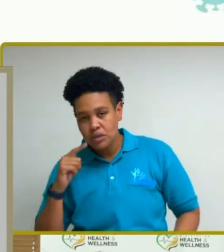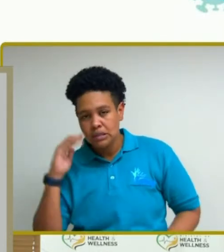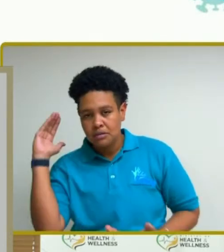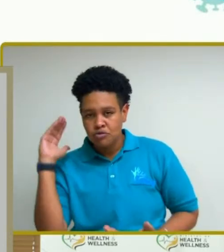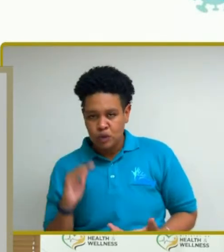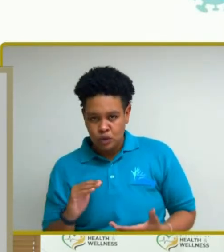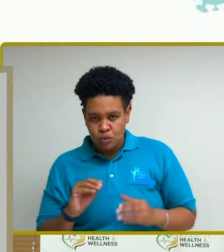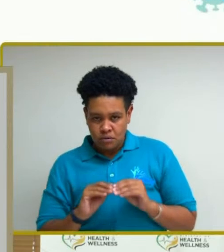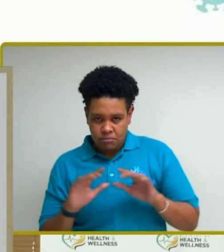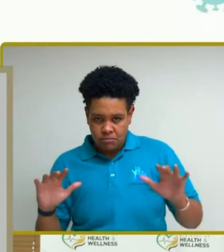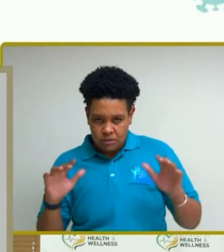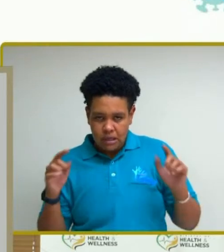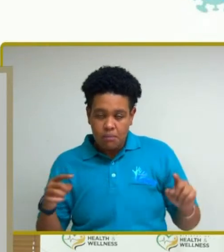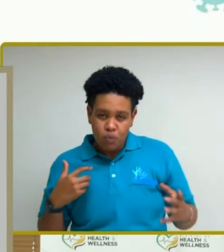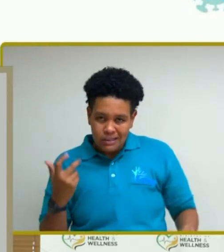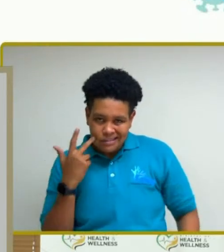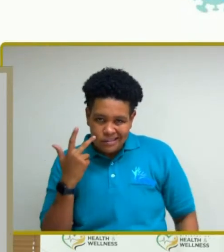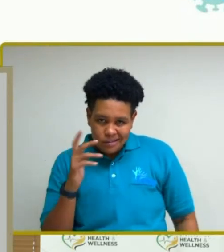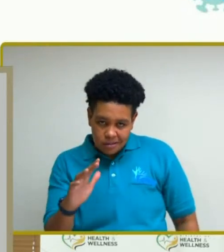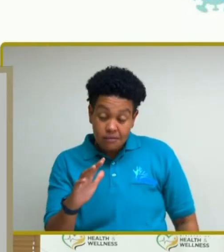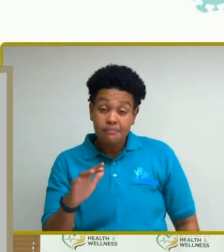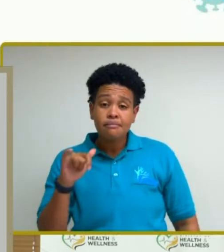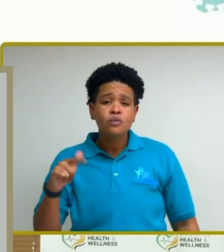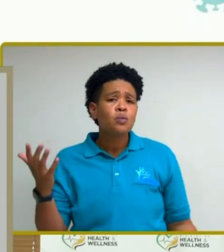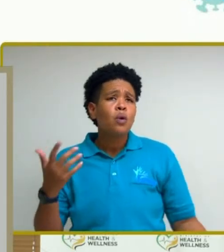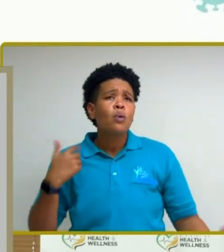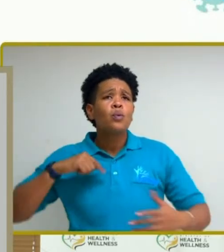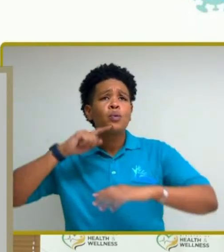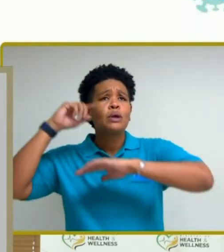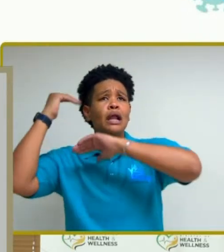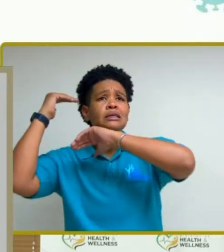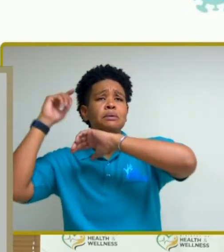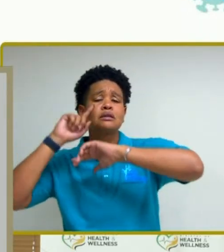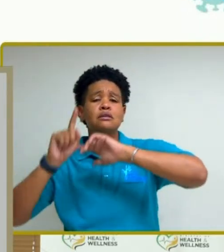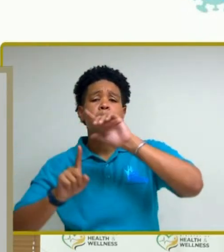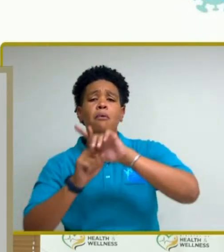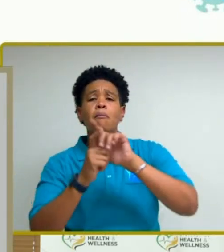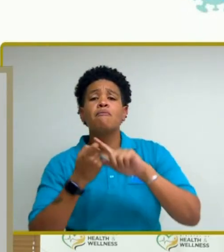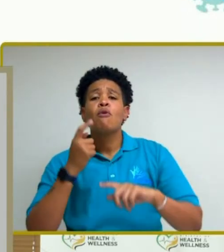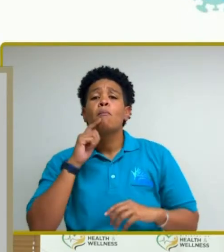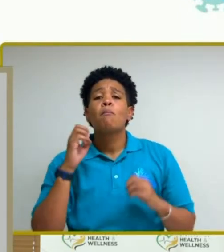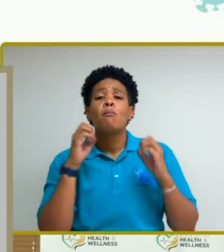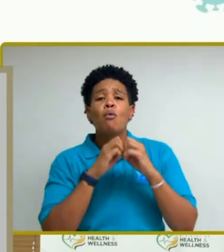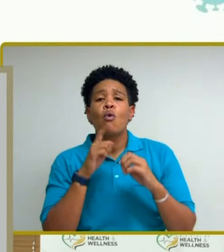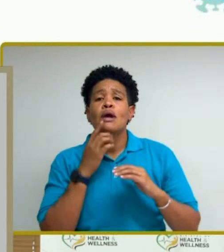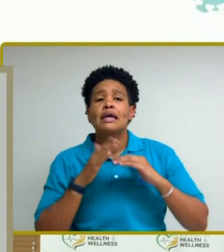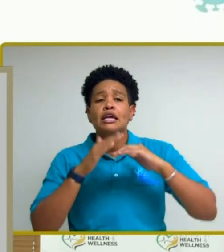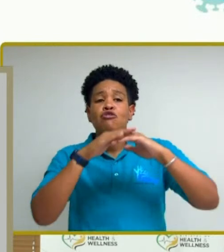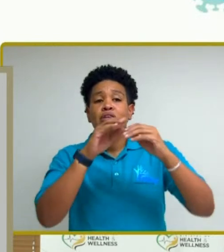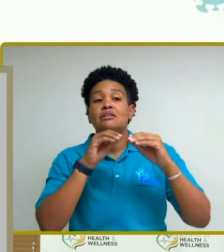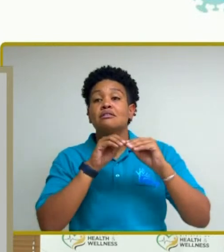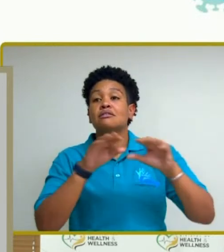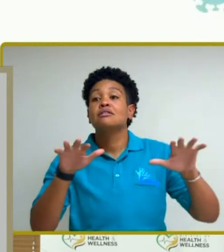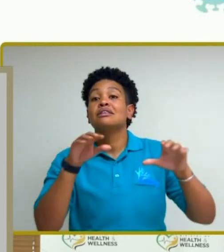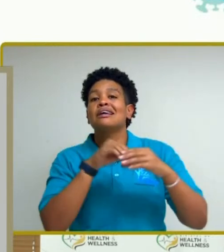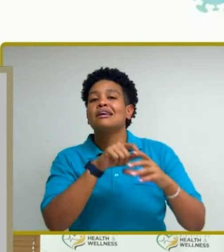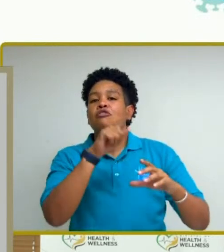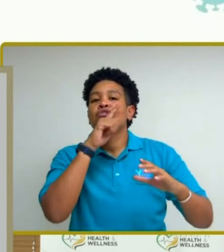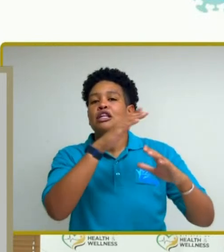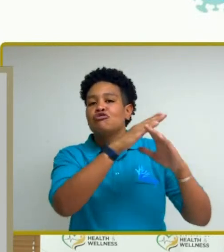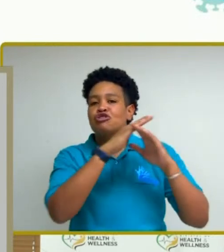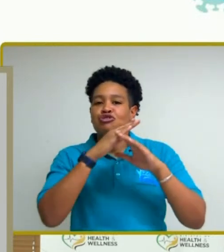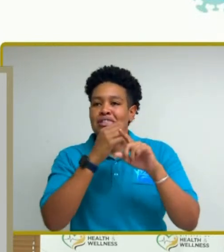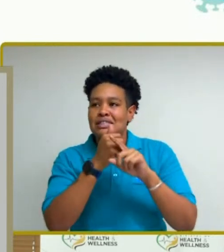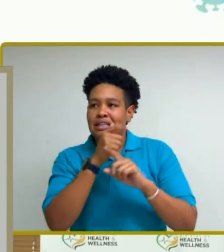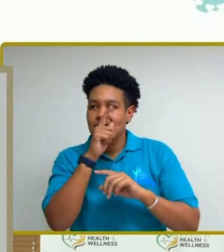rate. And this is what we are expecting coming out of the further increase in restrictions that